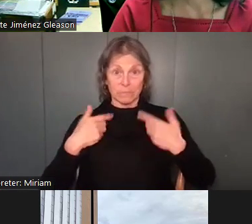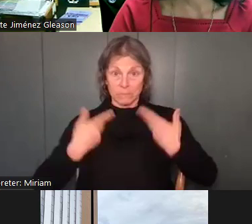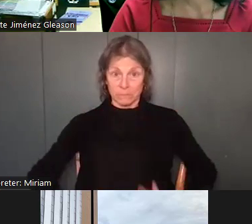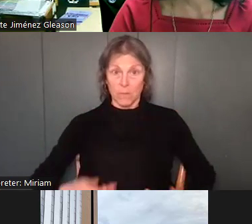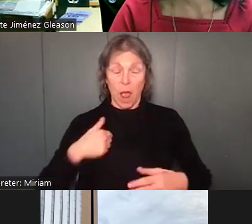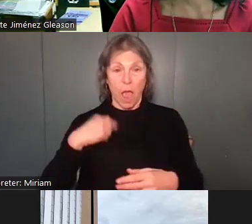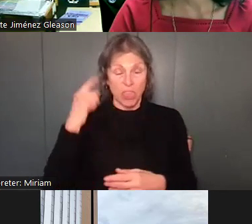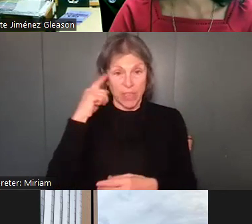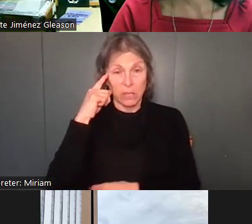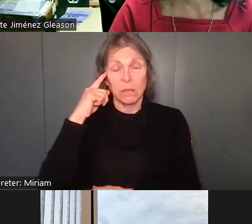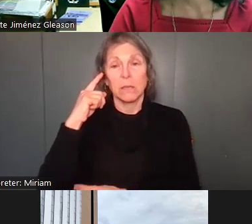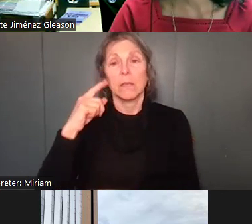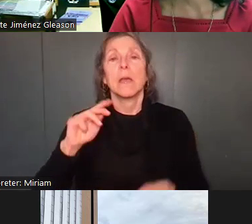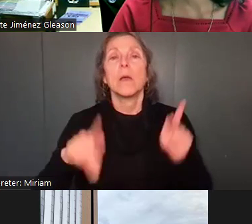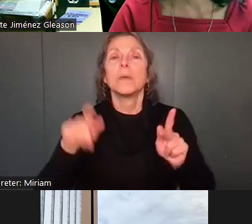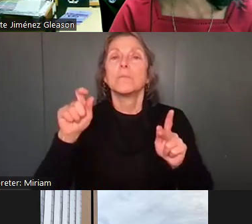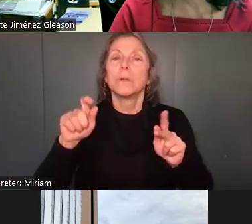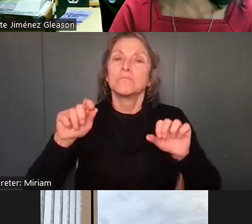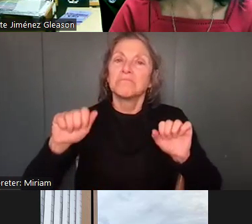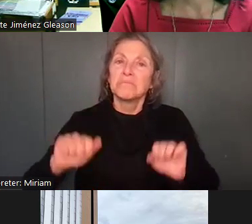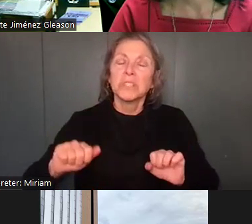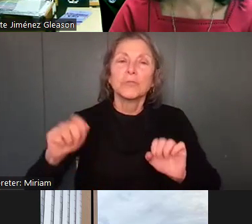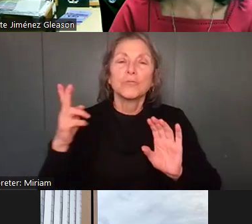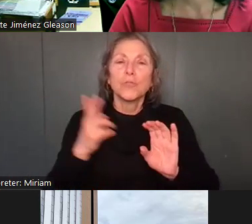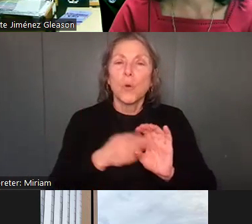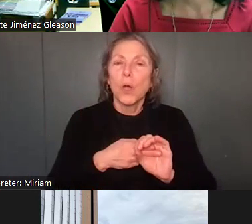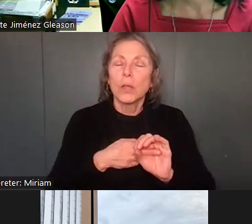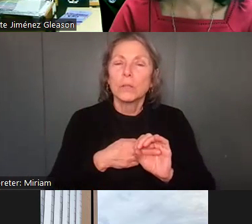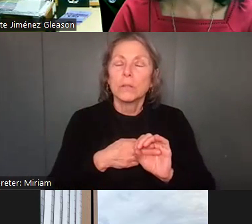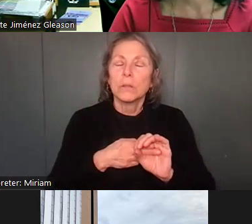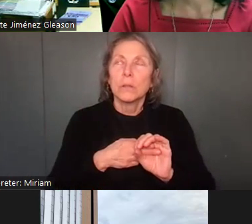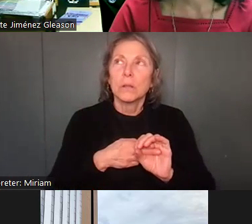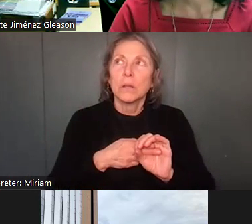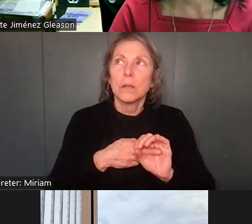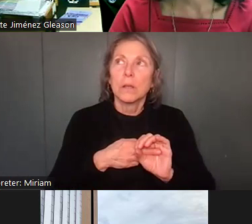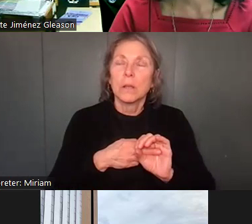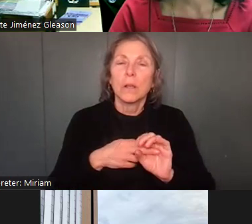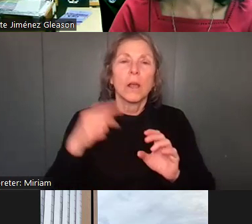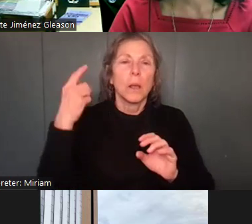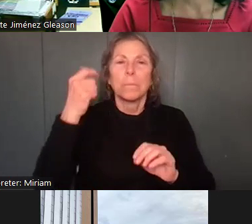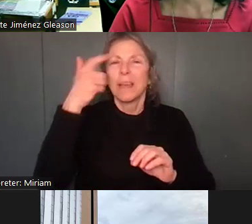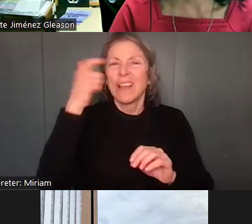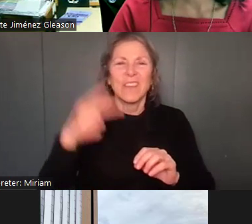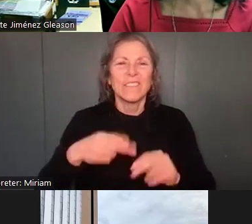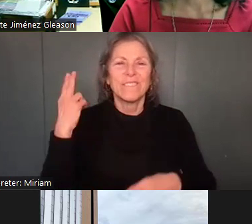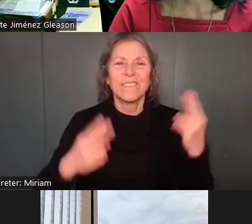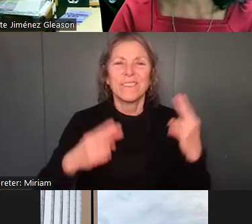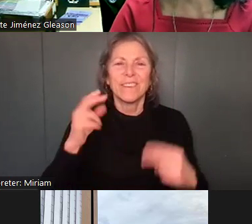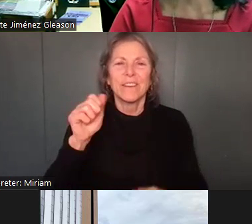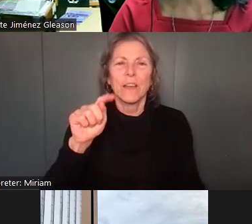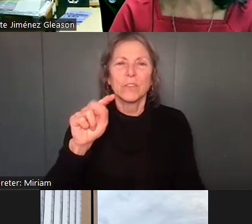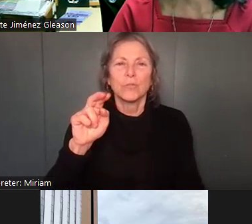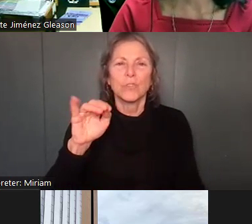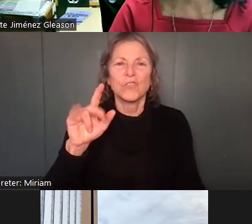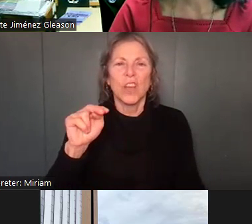say have people join in partially for attrition's sake, because there are some people who have been